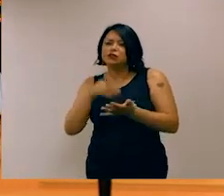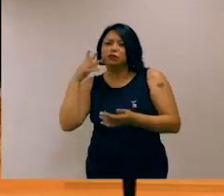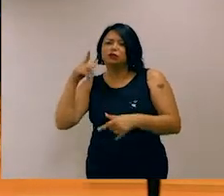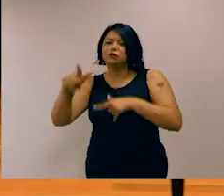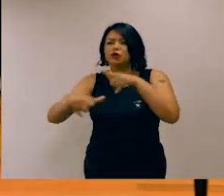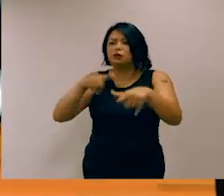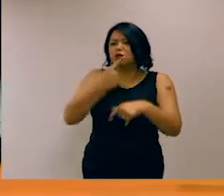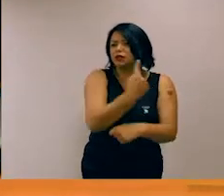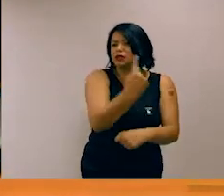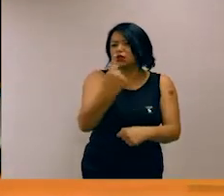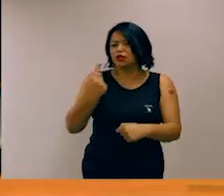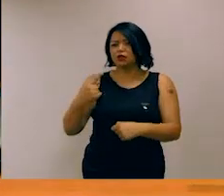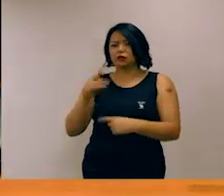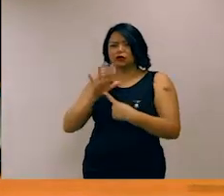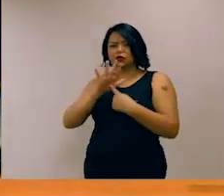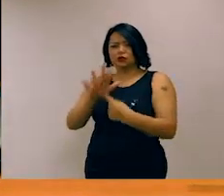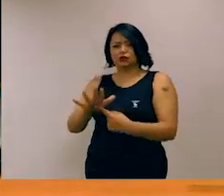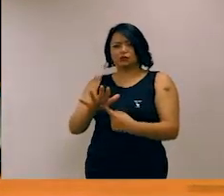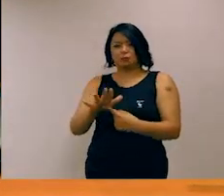because that's what matters.